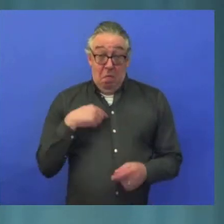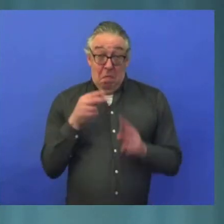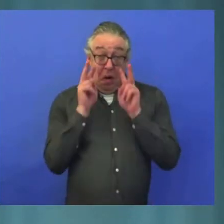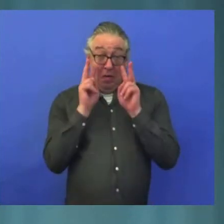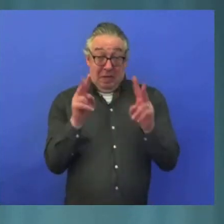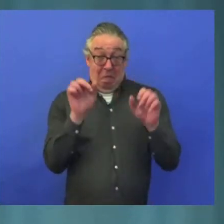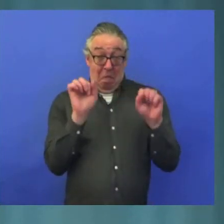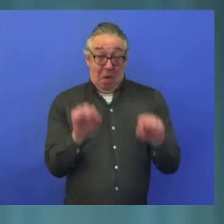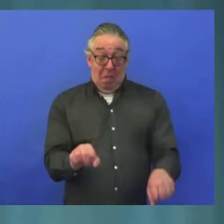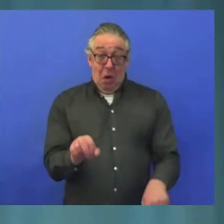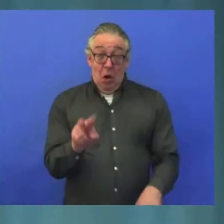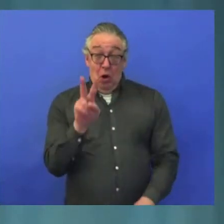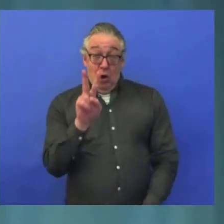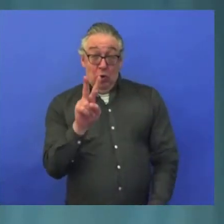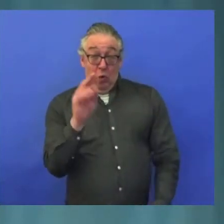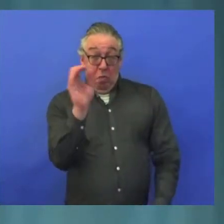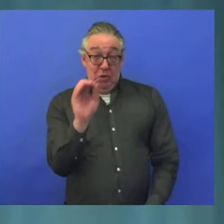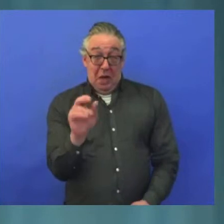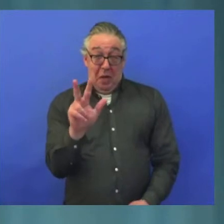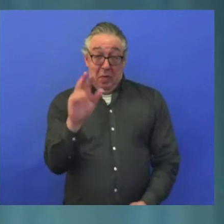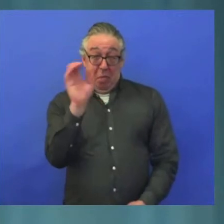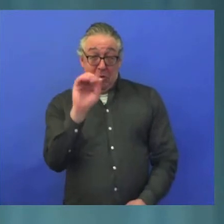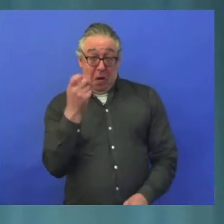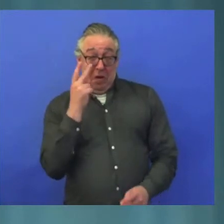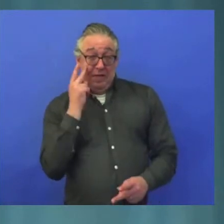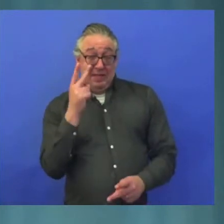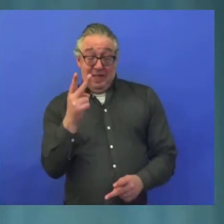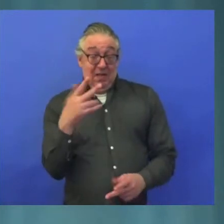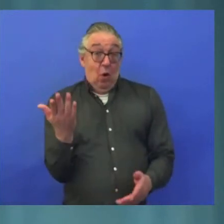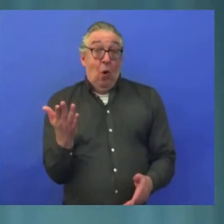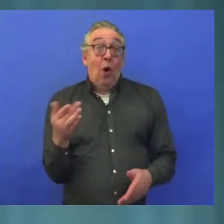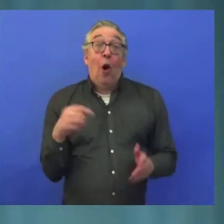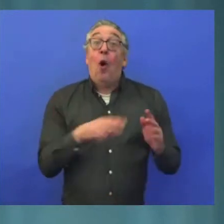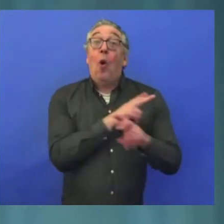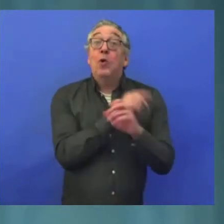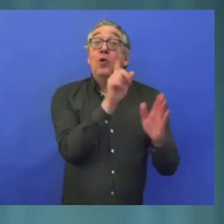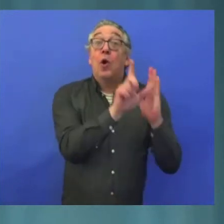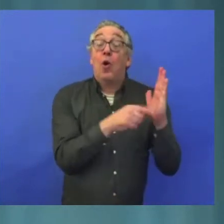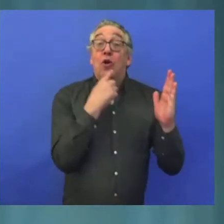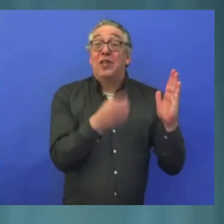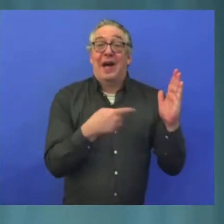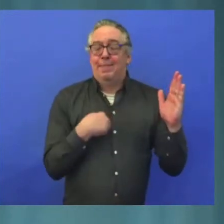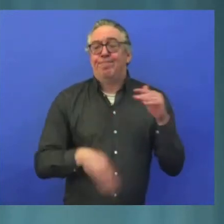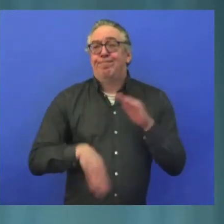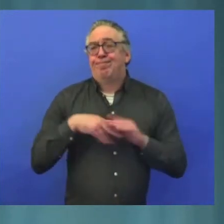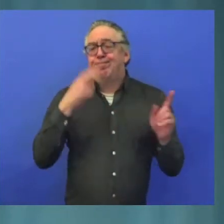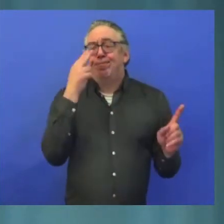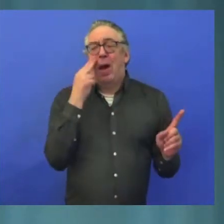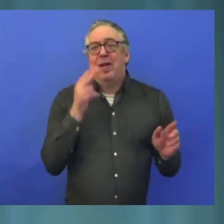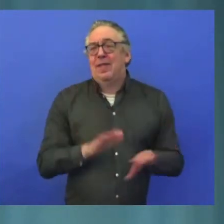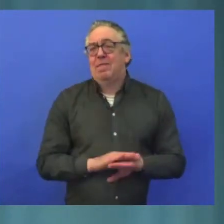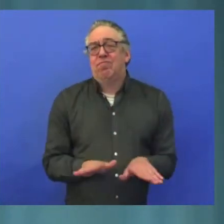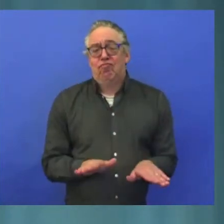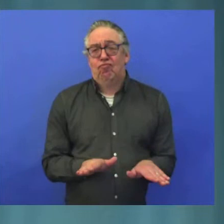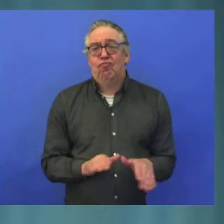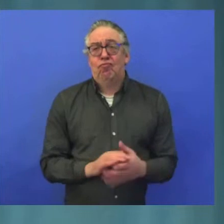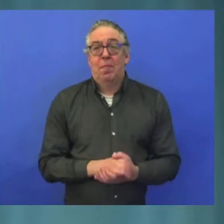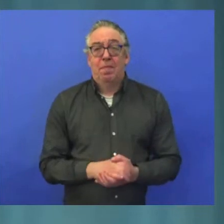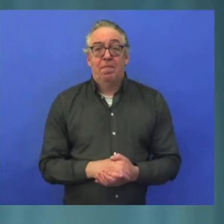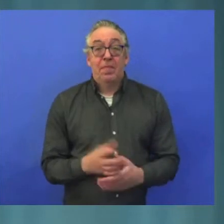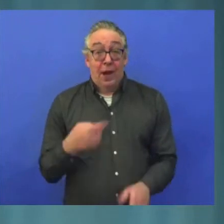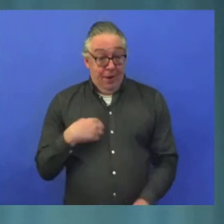blind. And they recognized this in the age of 3